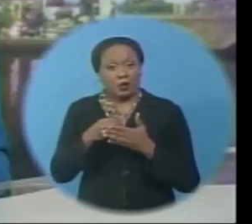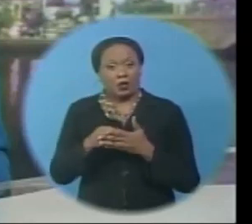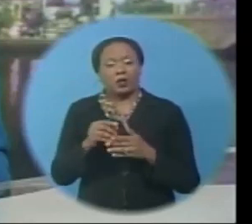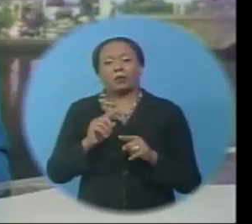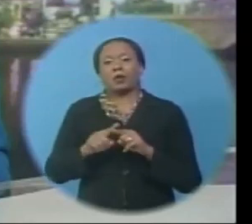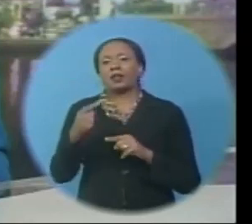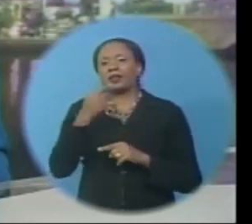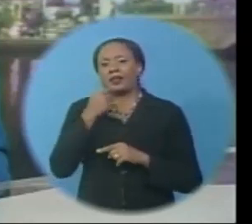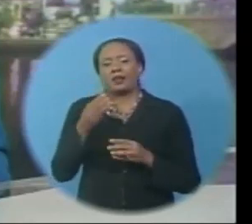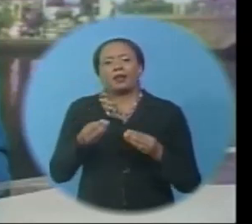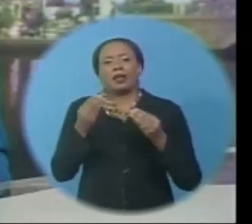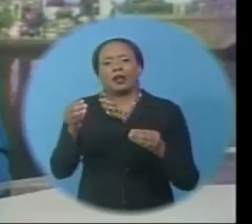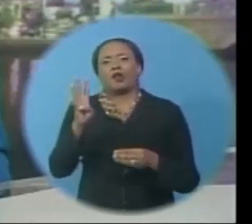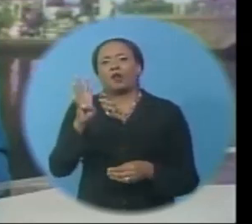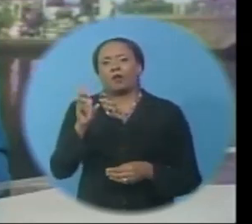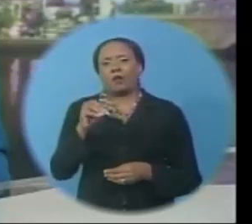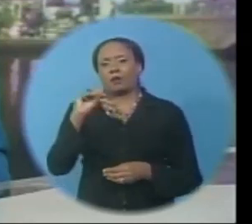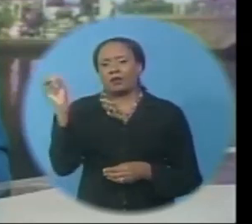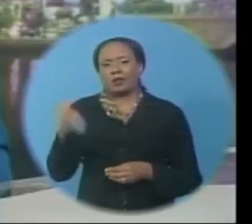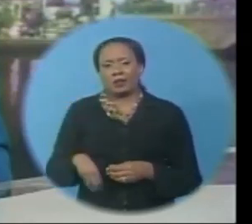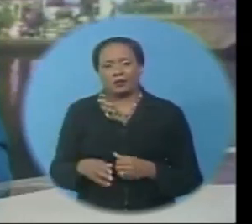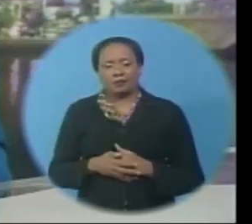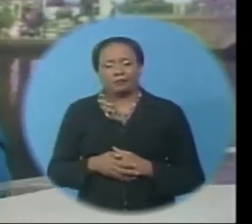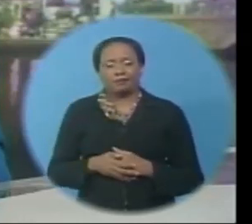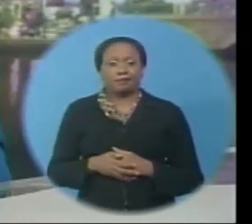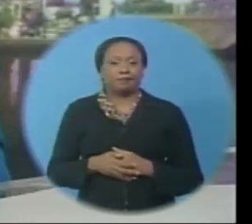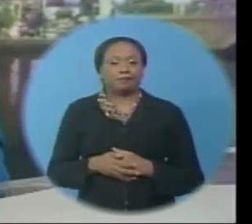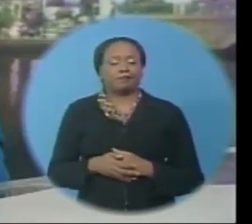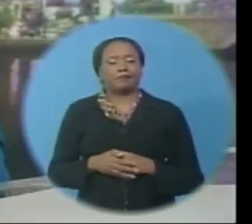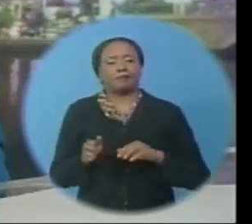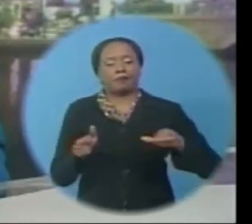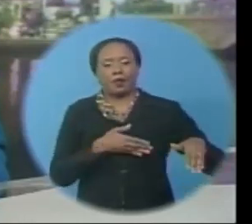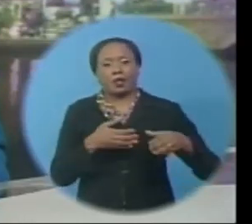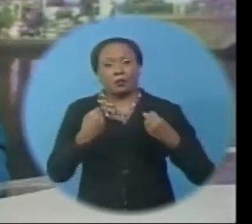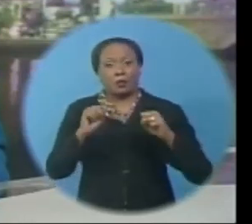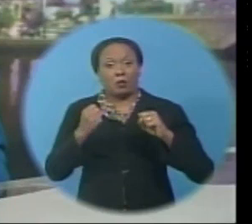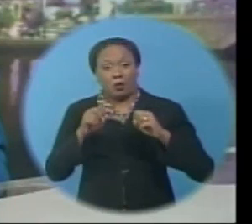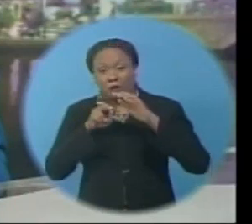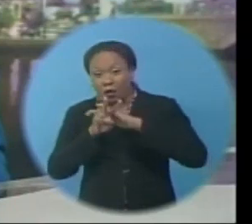him 40% of the sum. We'll give you a peek into the world of